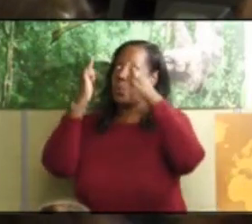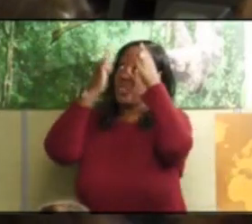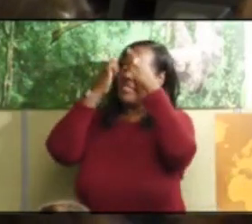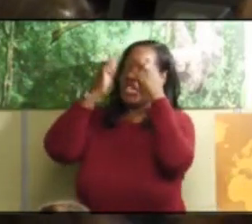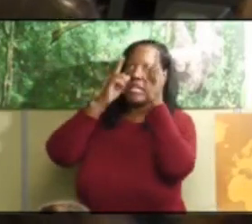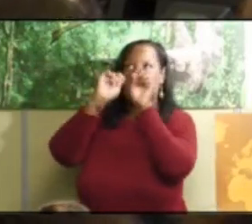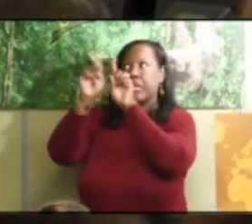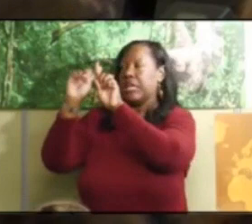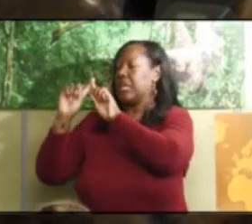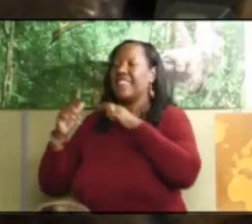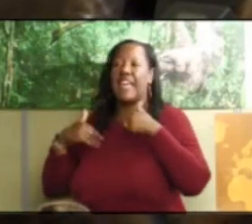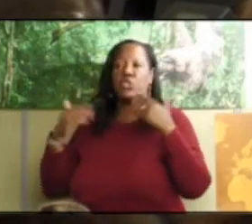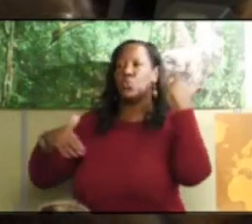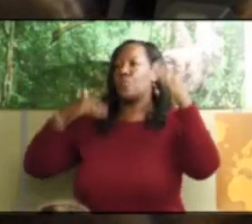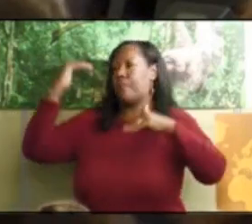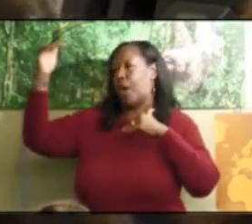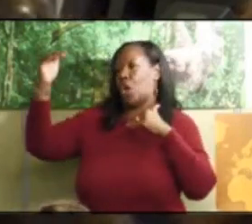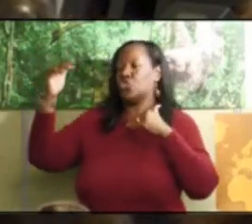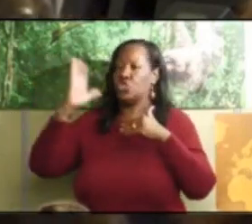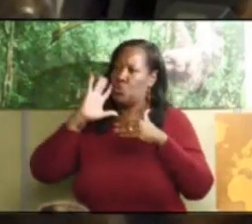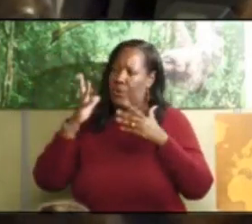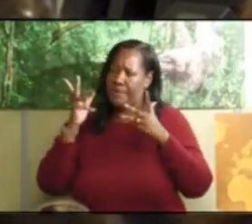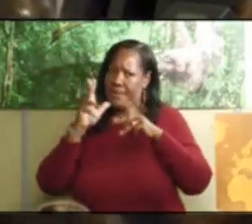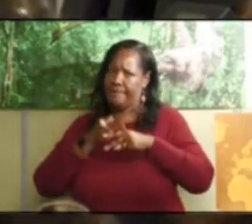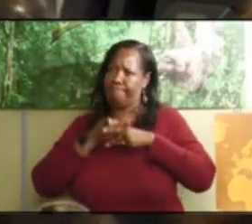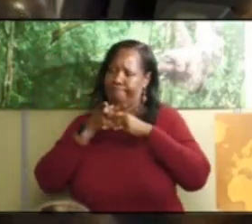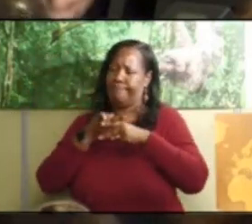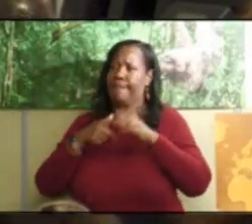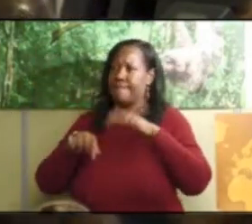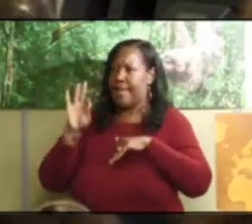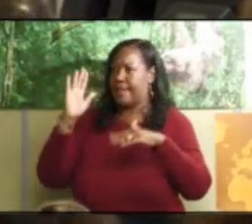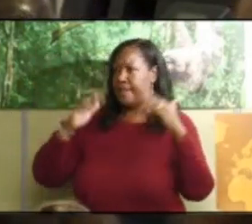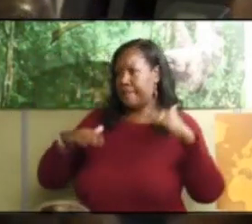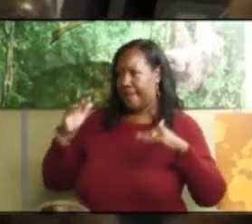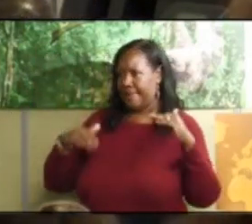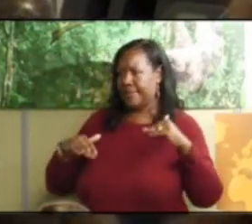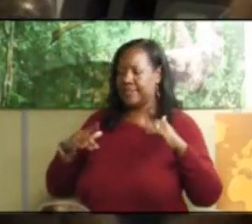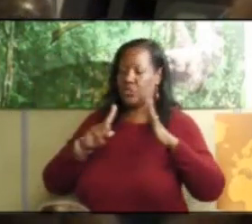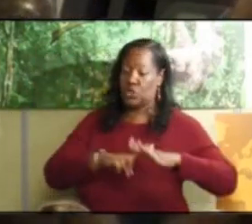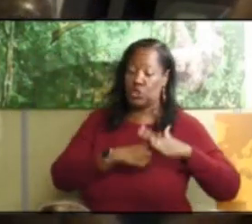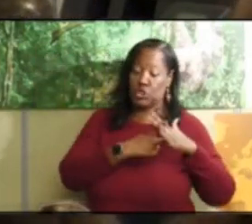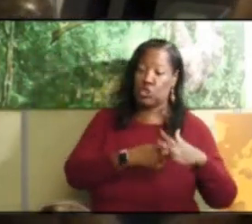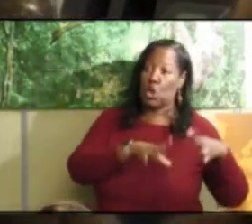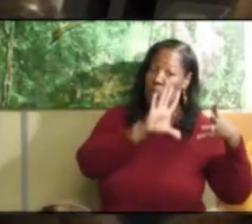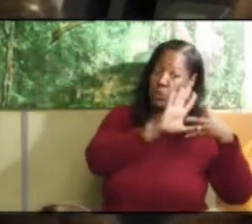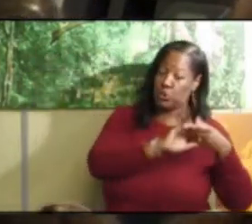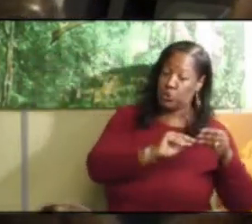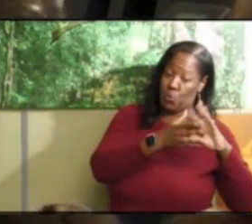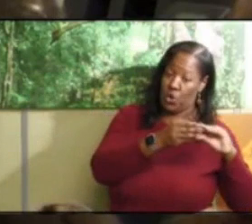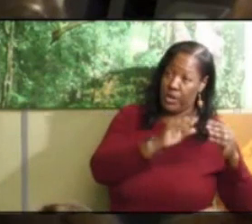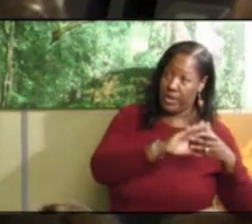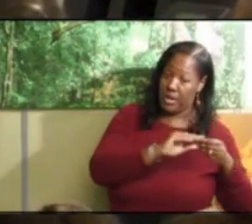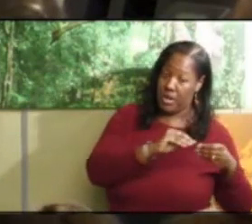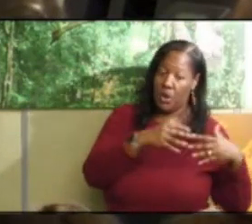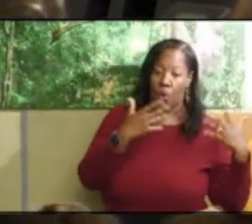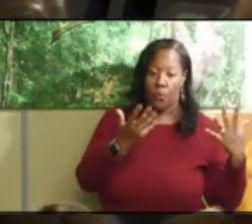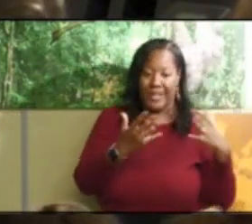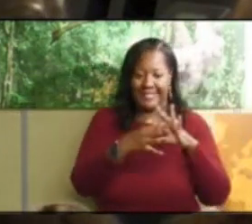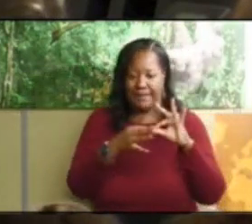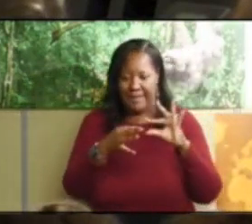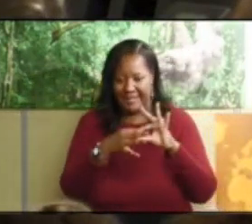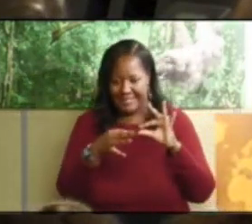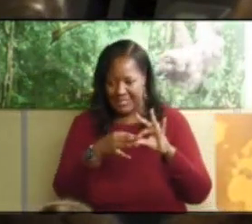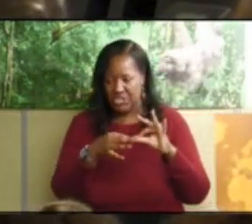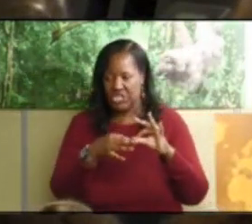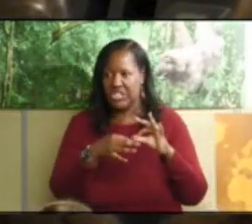trying to find a balance. And I think we always start with the story and try to figure out what the messages are, and then find the right